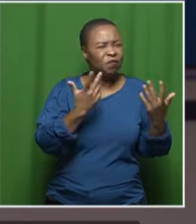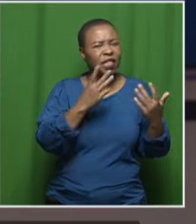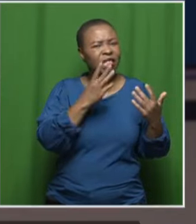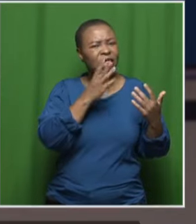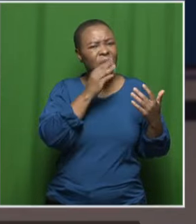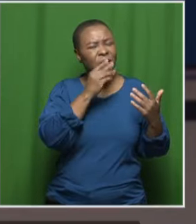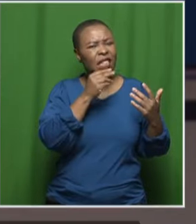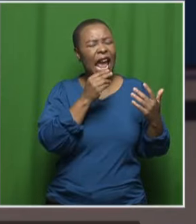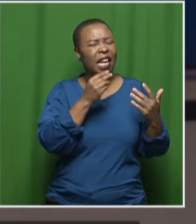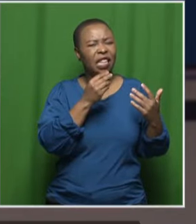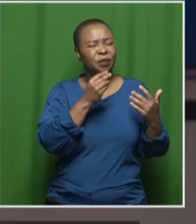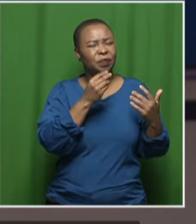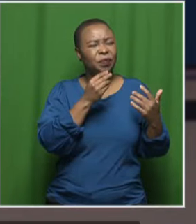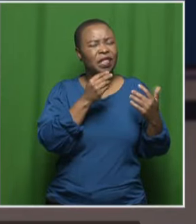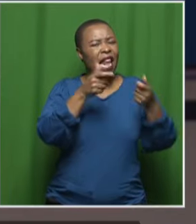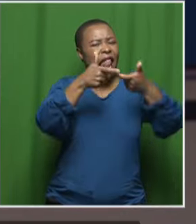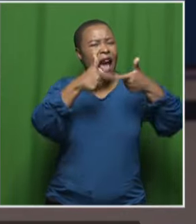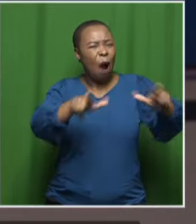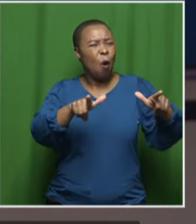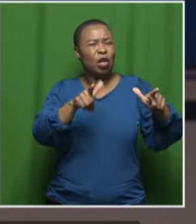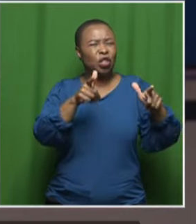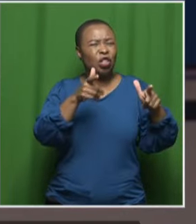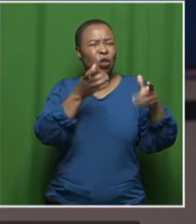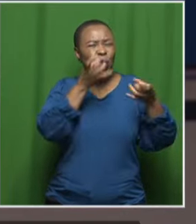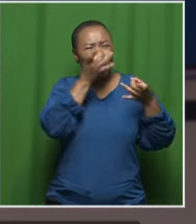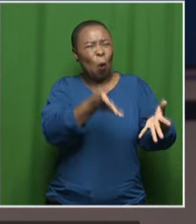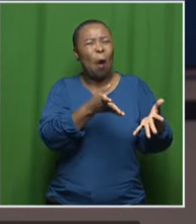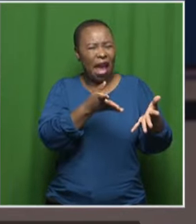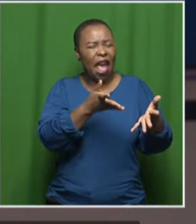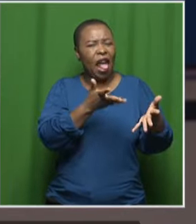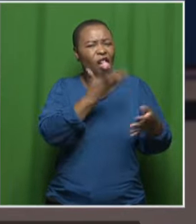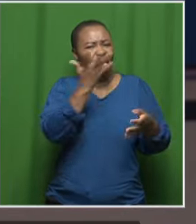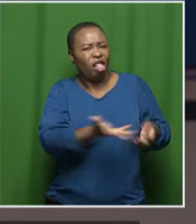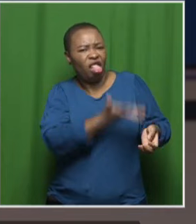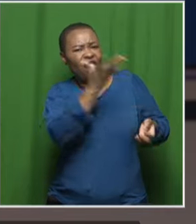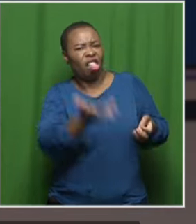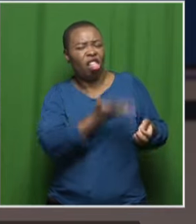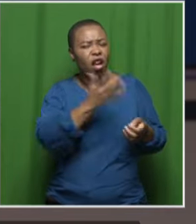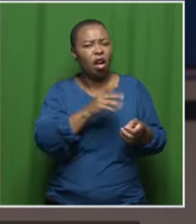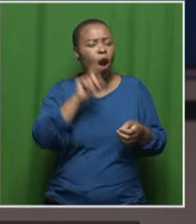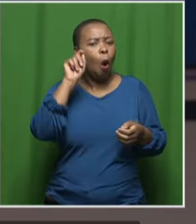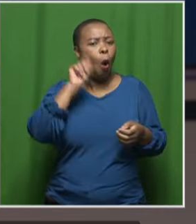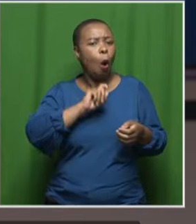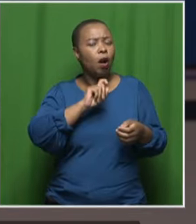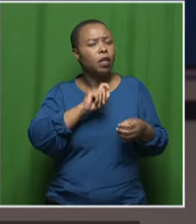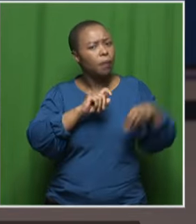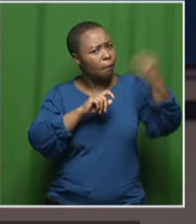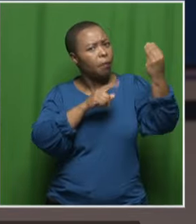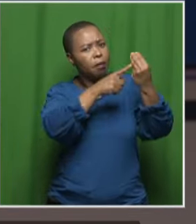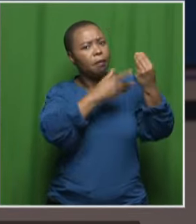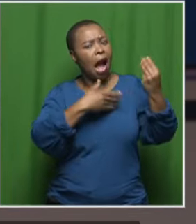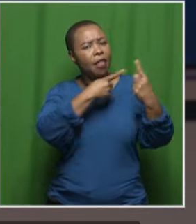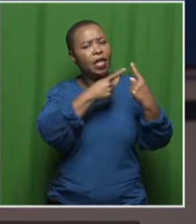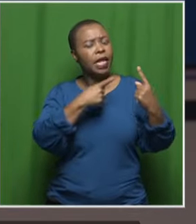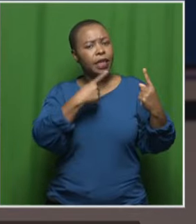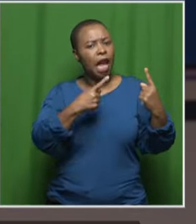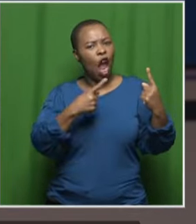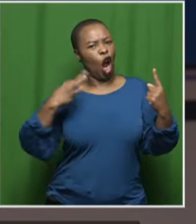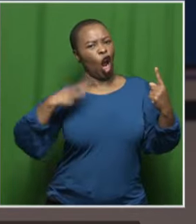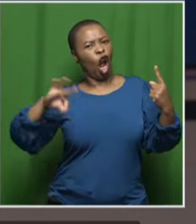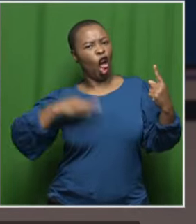very demeaning language. You know, an older person, your mother, they would call a girl, you know,